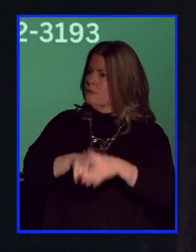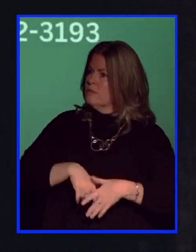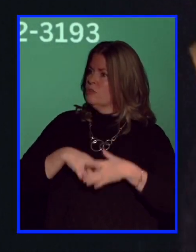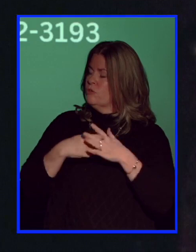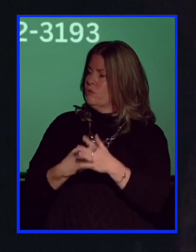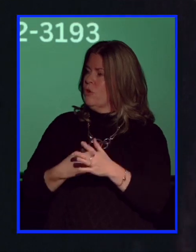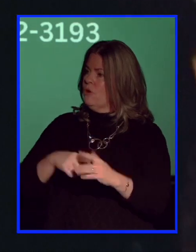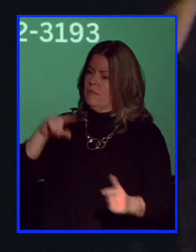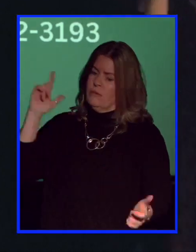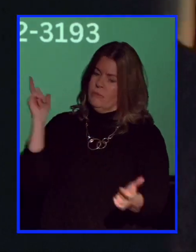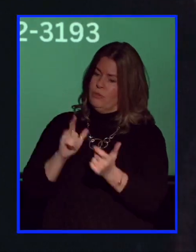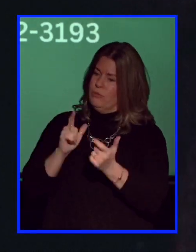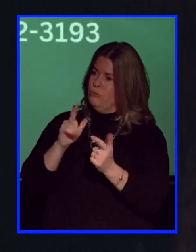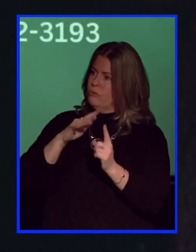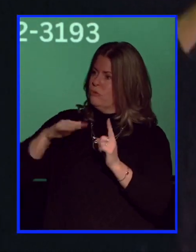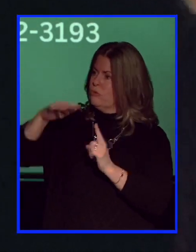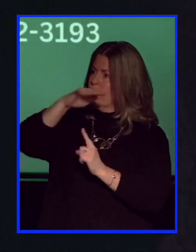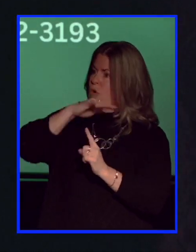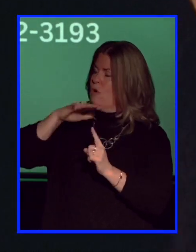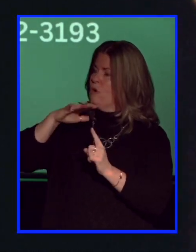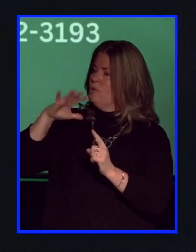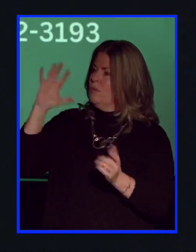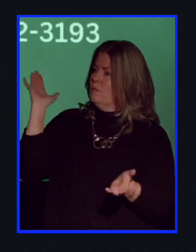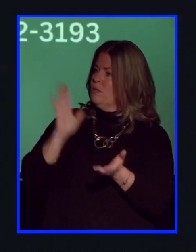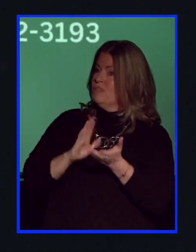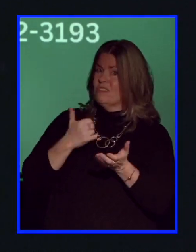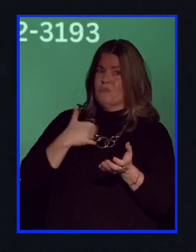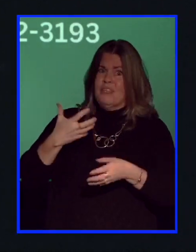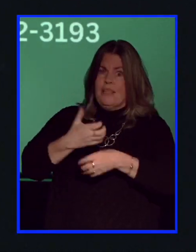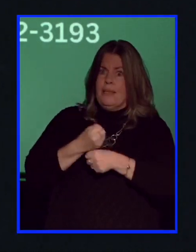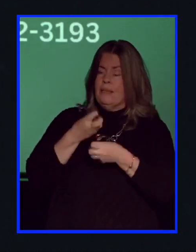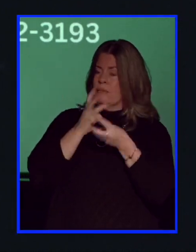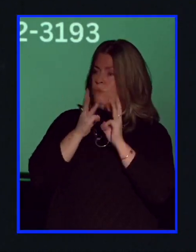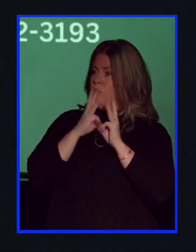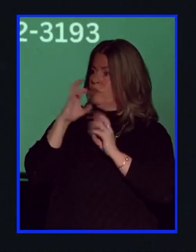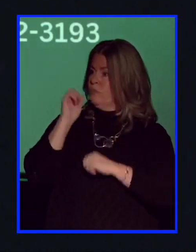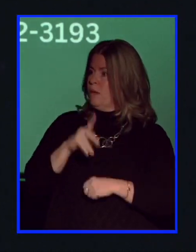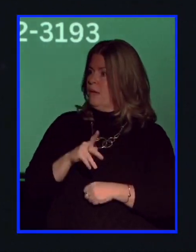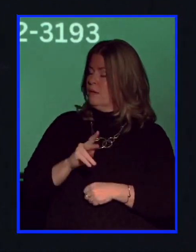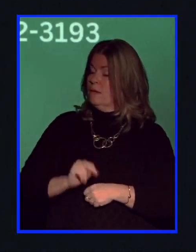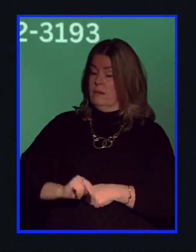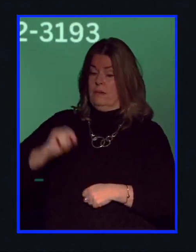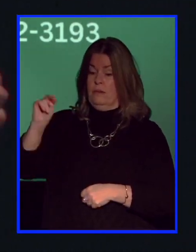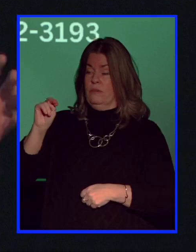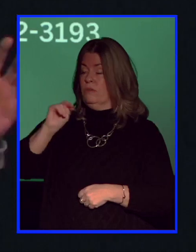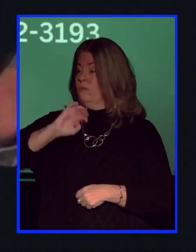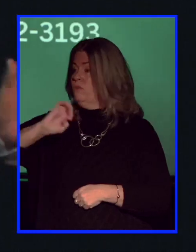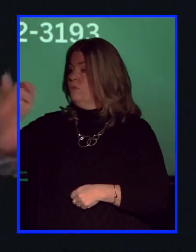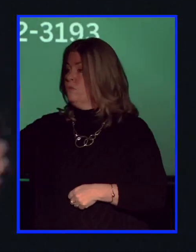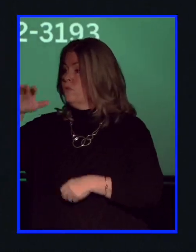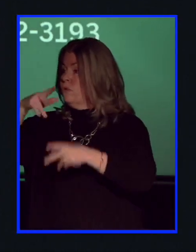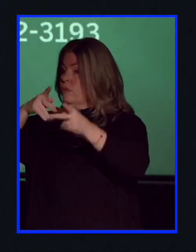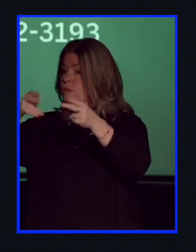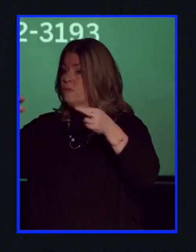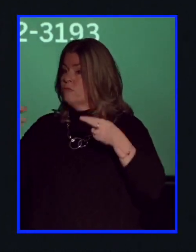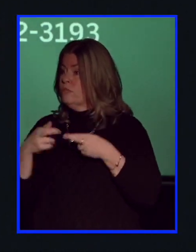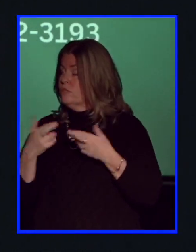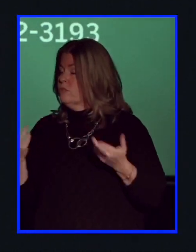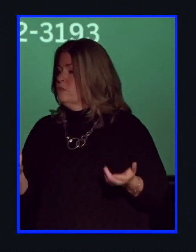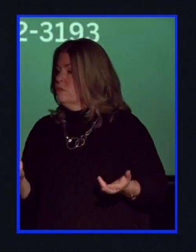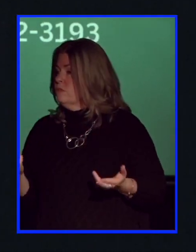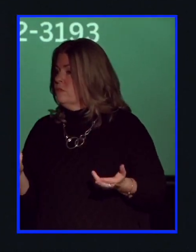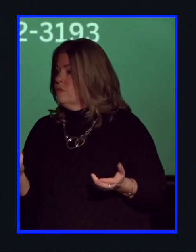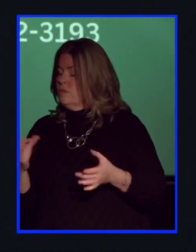that'll reduce carbon emissions so we can get our winters back. So, and, you know, the Northeast region is that among the Senate